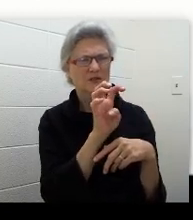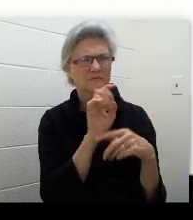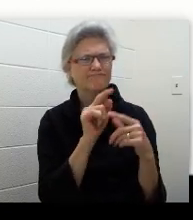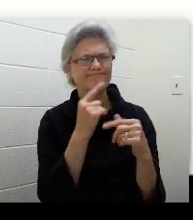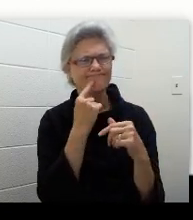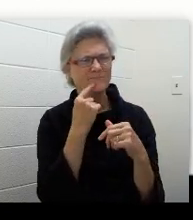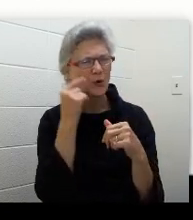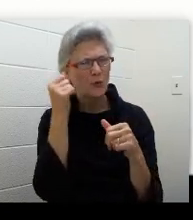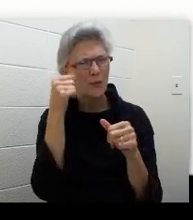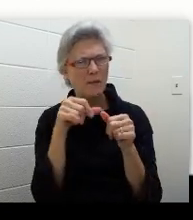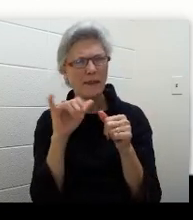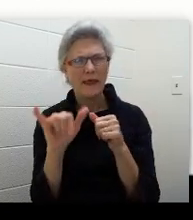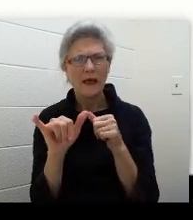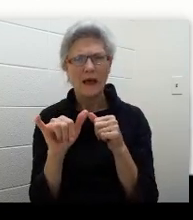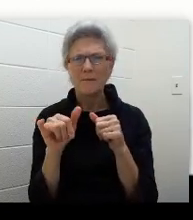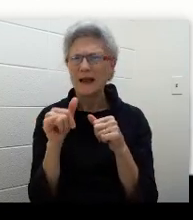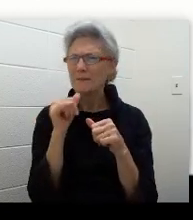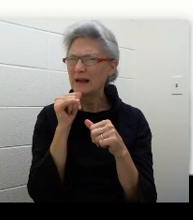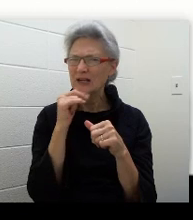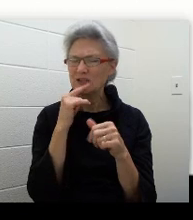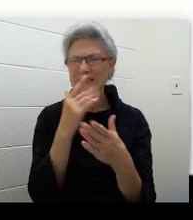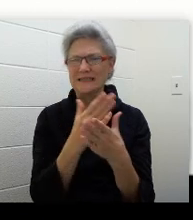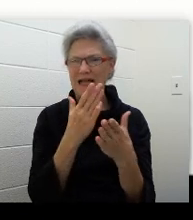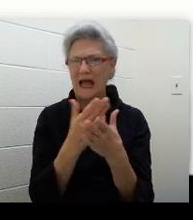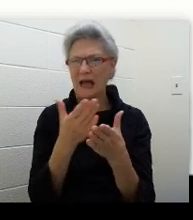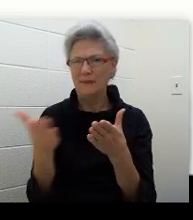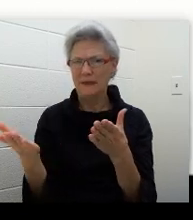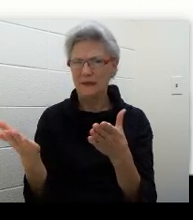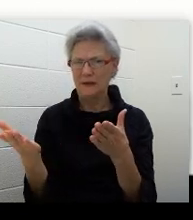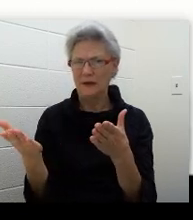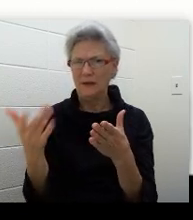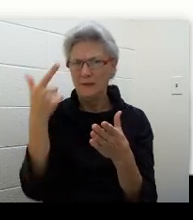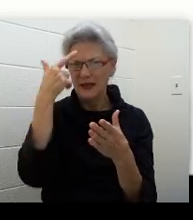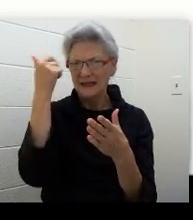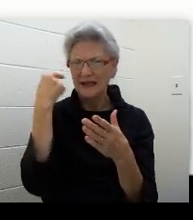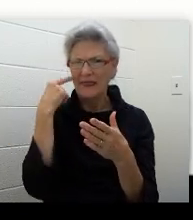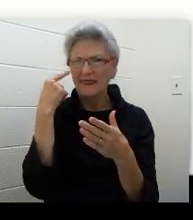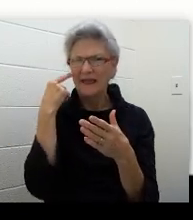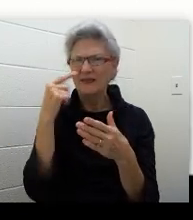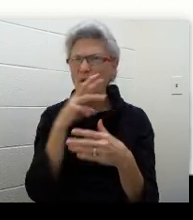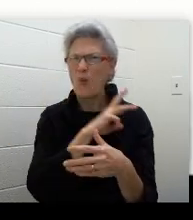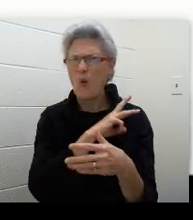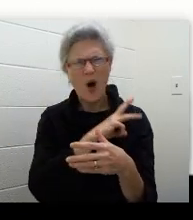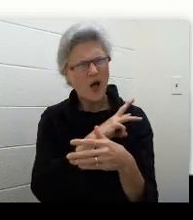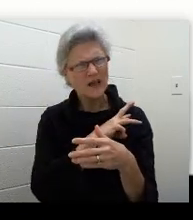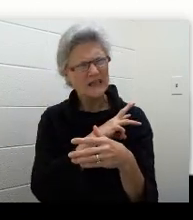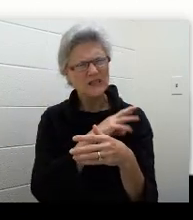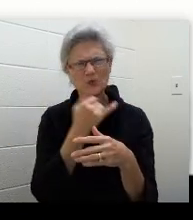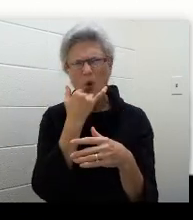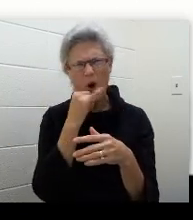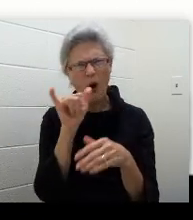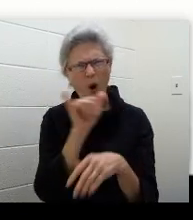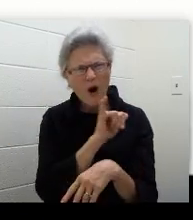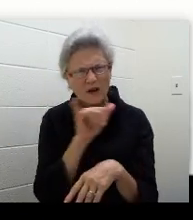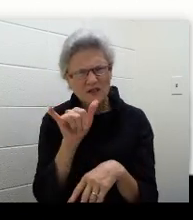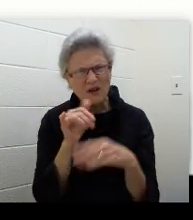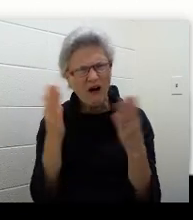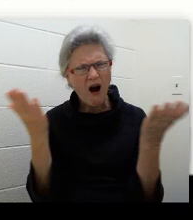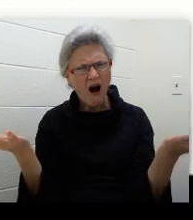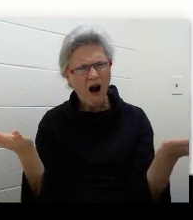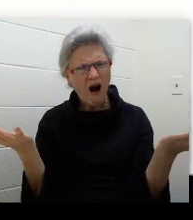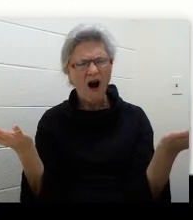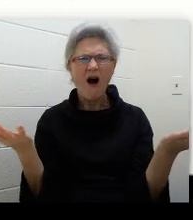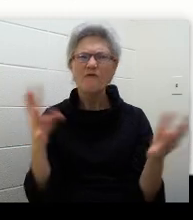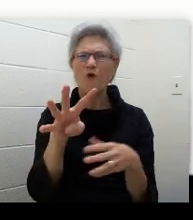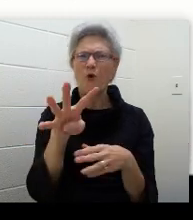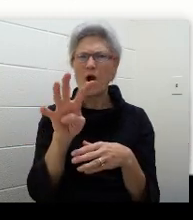going to keep that in mind. But I'm not going to just stop here, because I think that Walt might be a little bit off track too, right? If I got 400